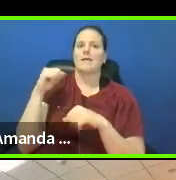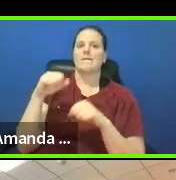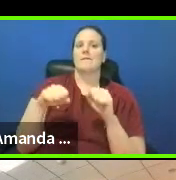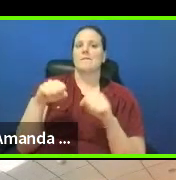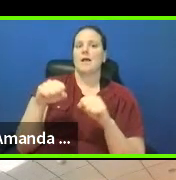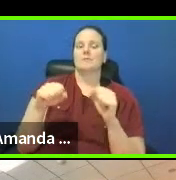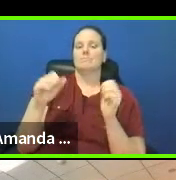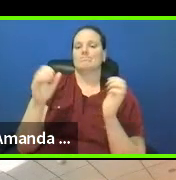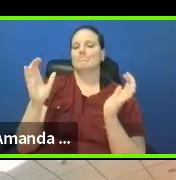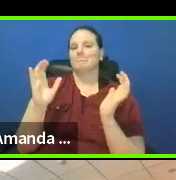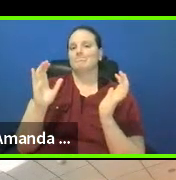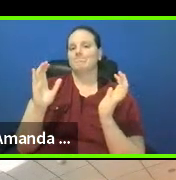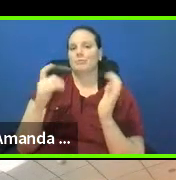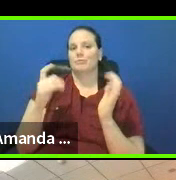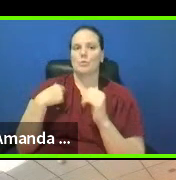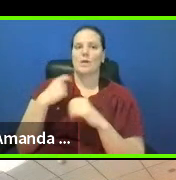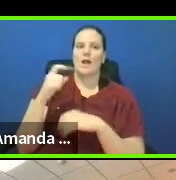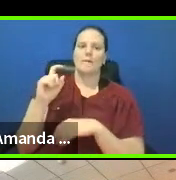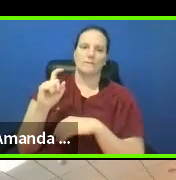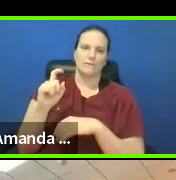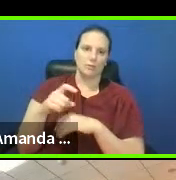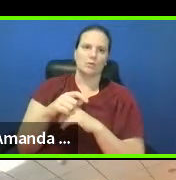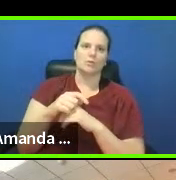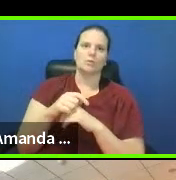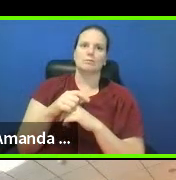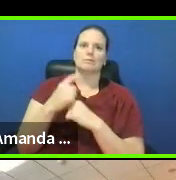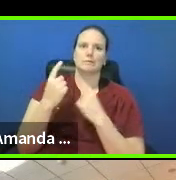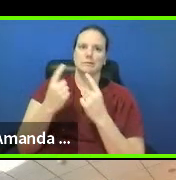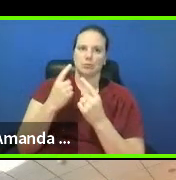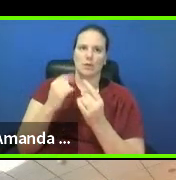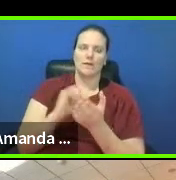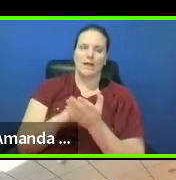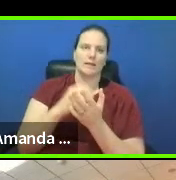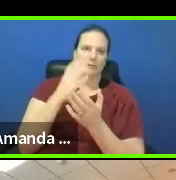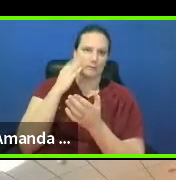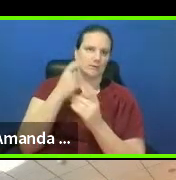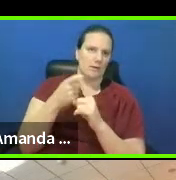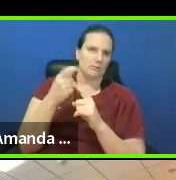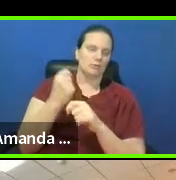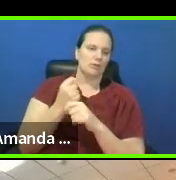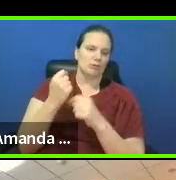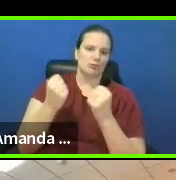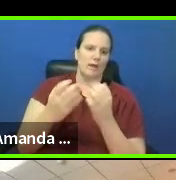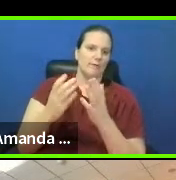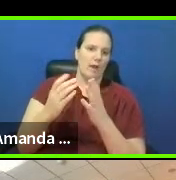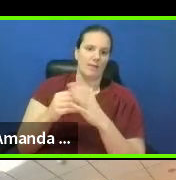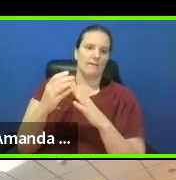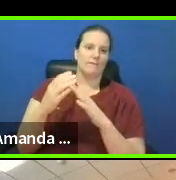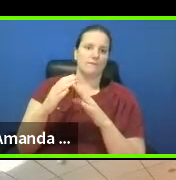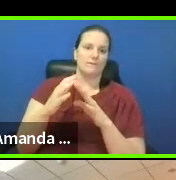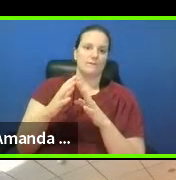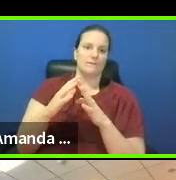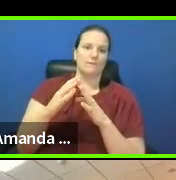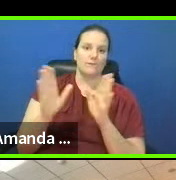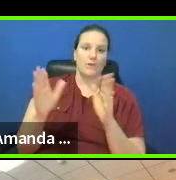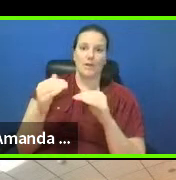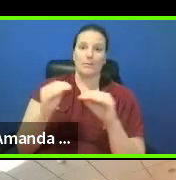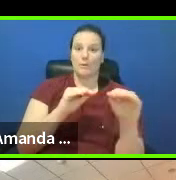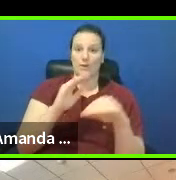bike. And so we have to take into consideration the experience of the truck driver and the freight that's moving across the bridge.